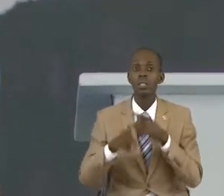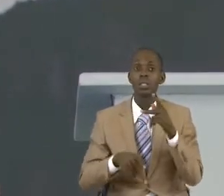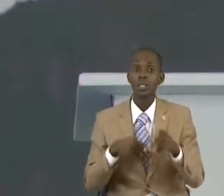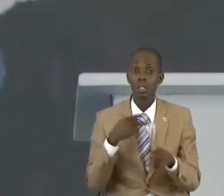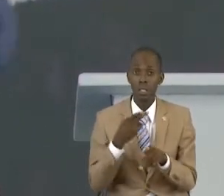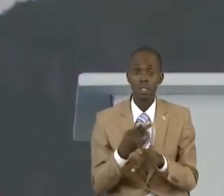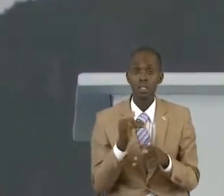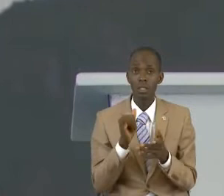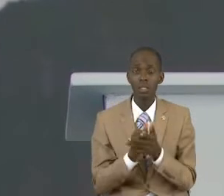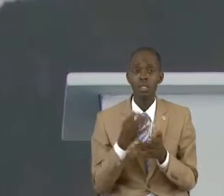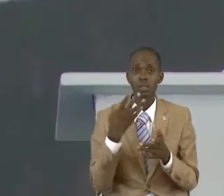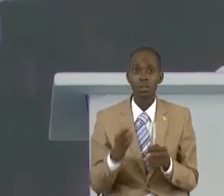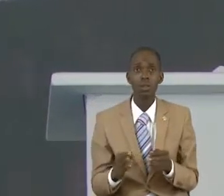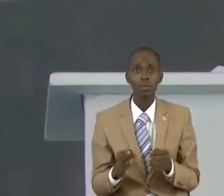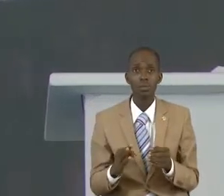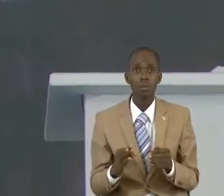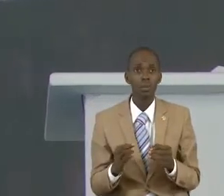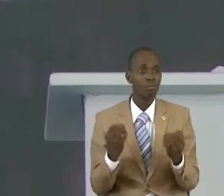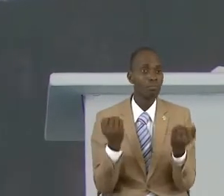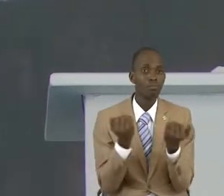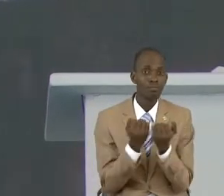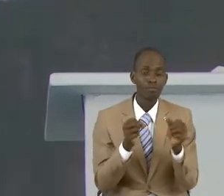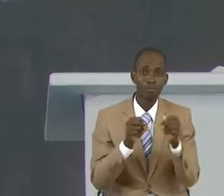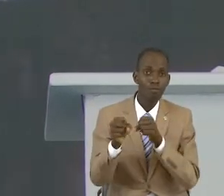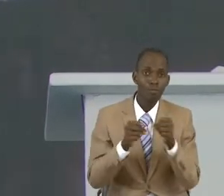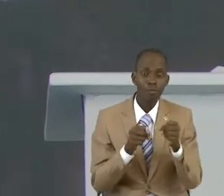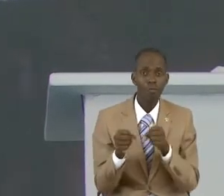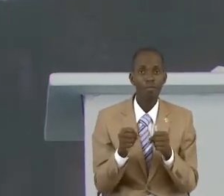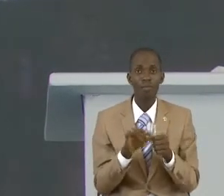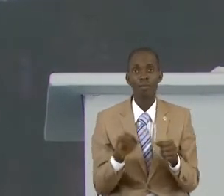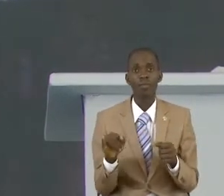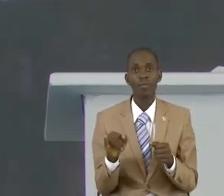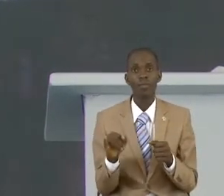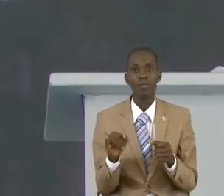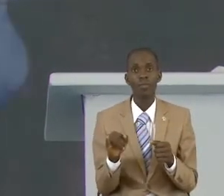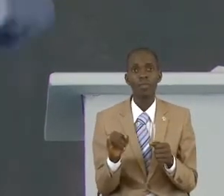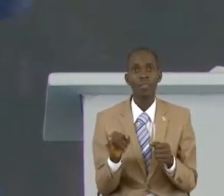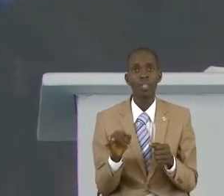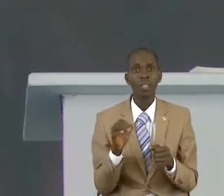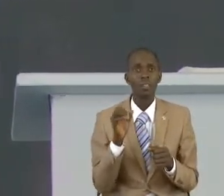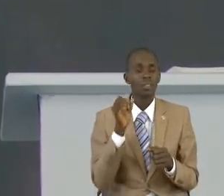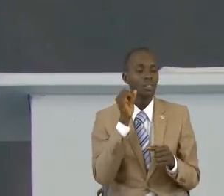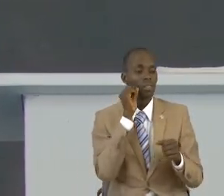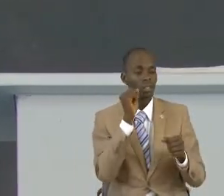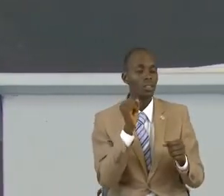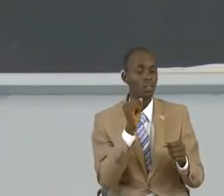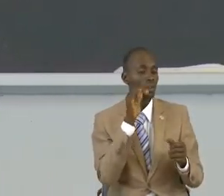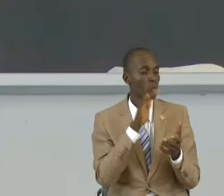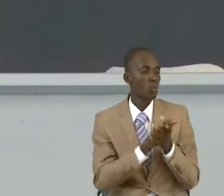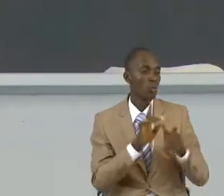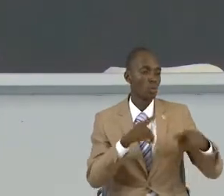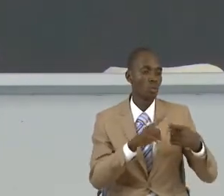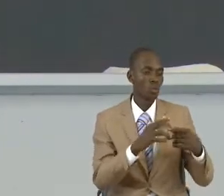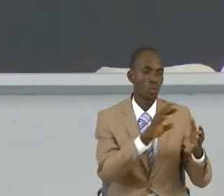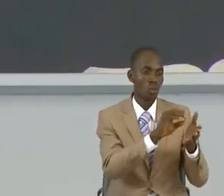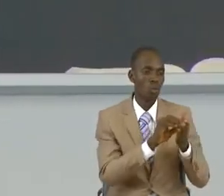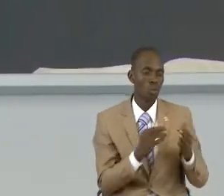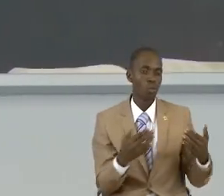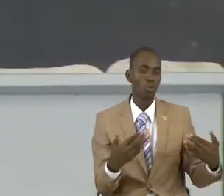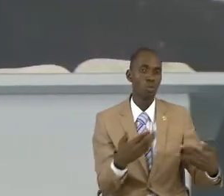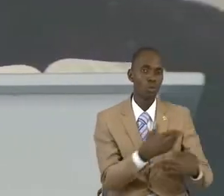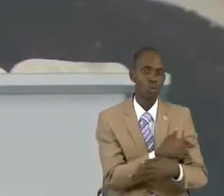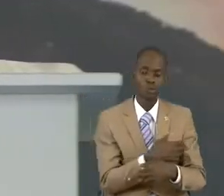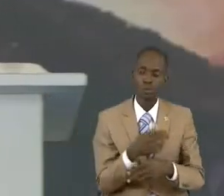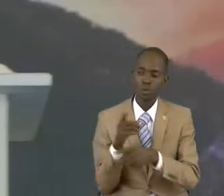thunder, with that exchange, she goes to her room, you go to your room. And while you're